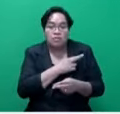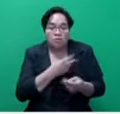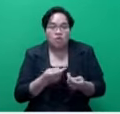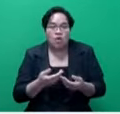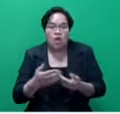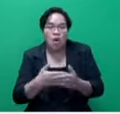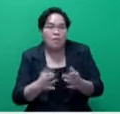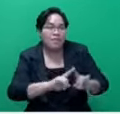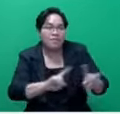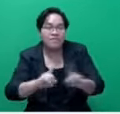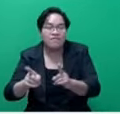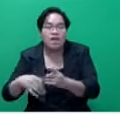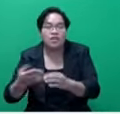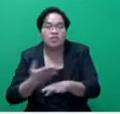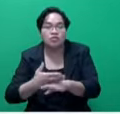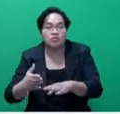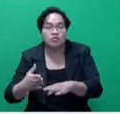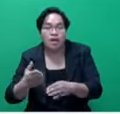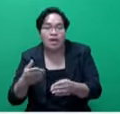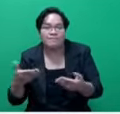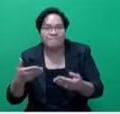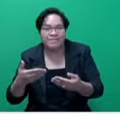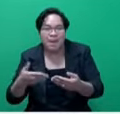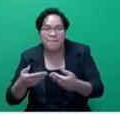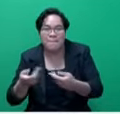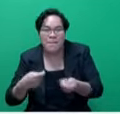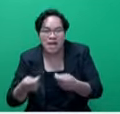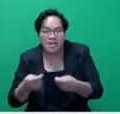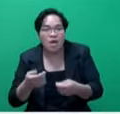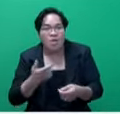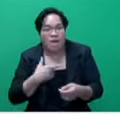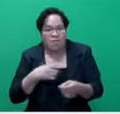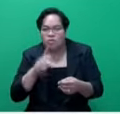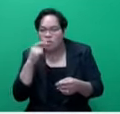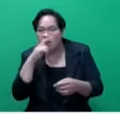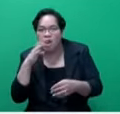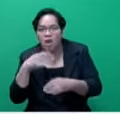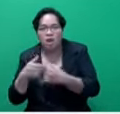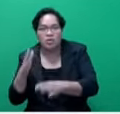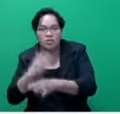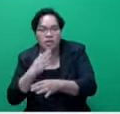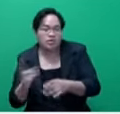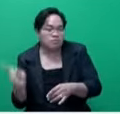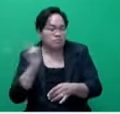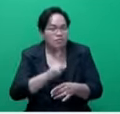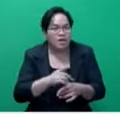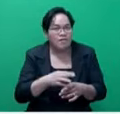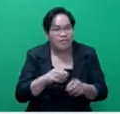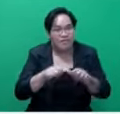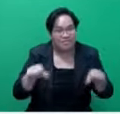those who had lost their jobs. We raised awareness on the do's and don'ts of